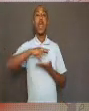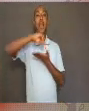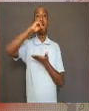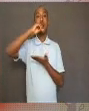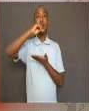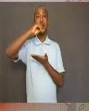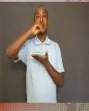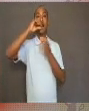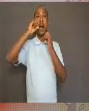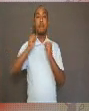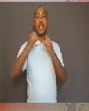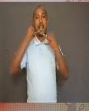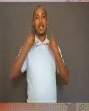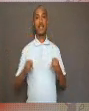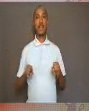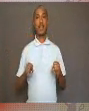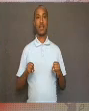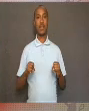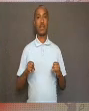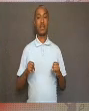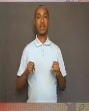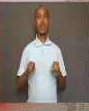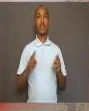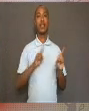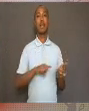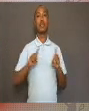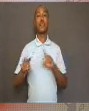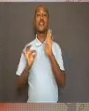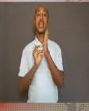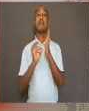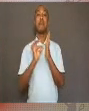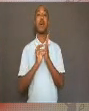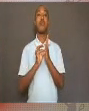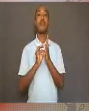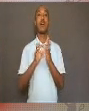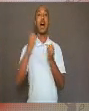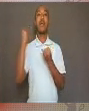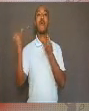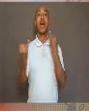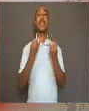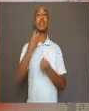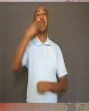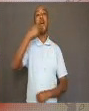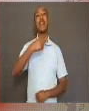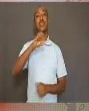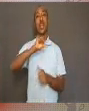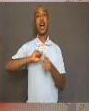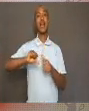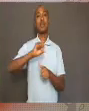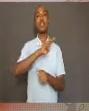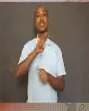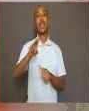that they can be classified in terms of the number of ionizable hydrogen atoms